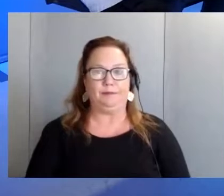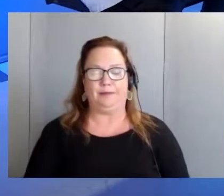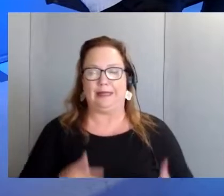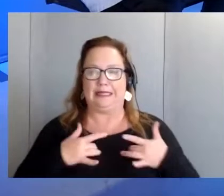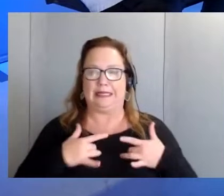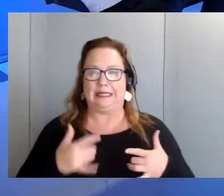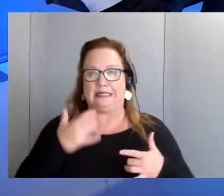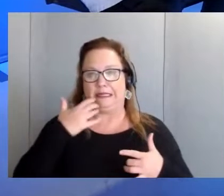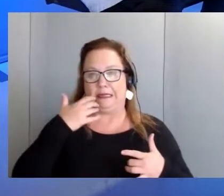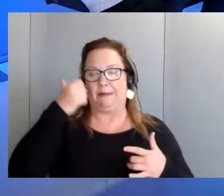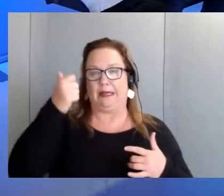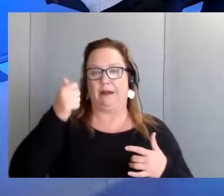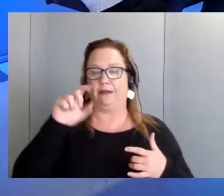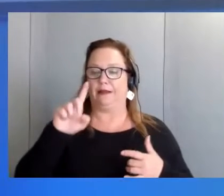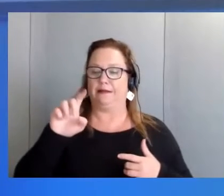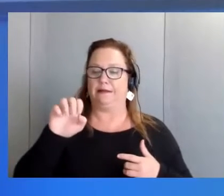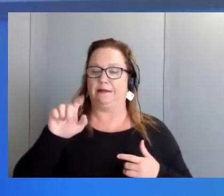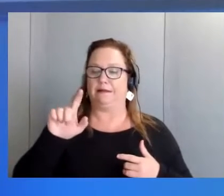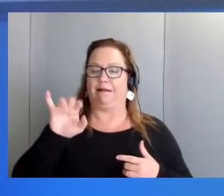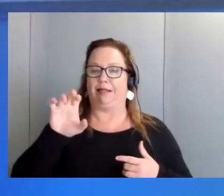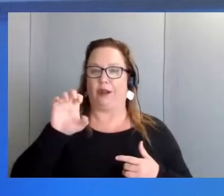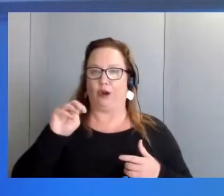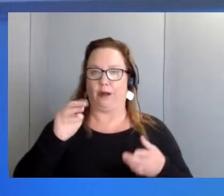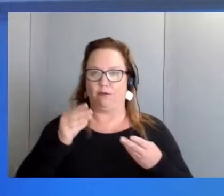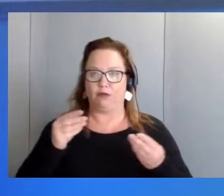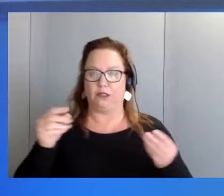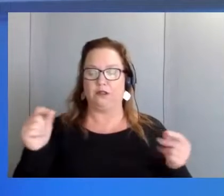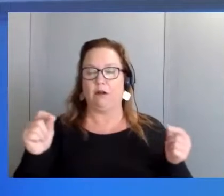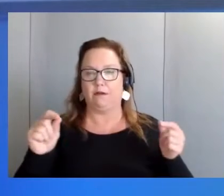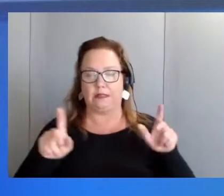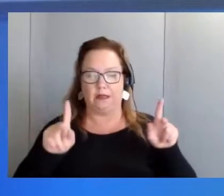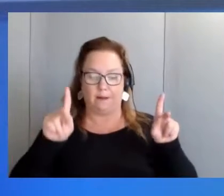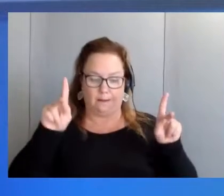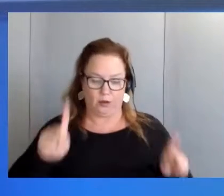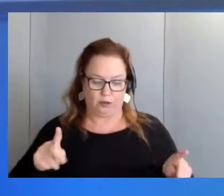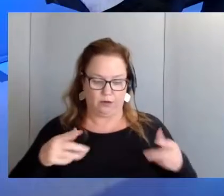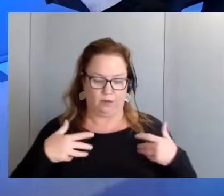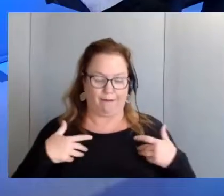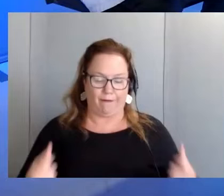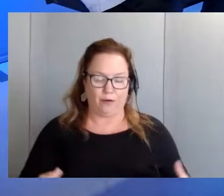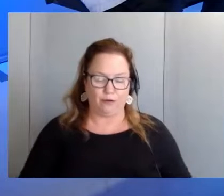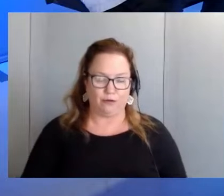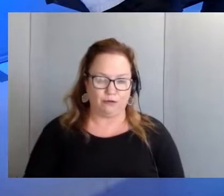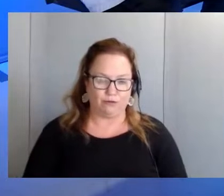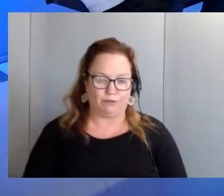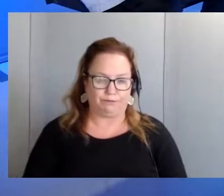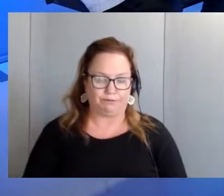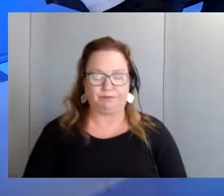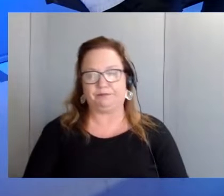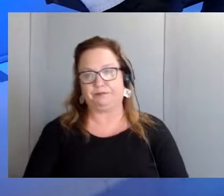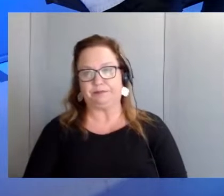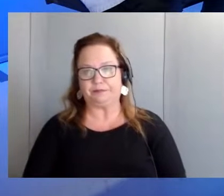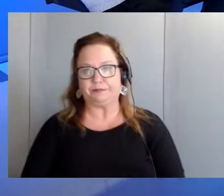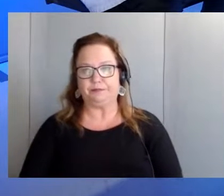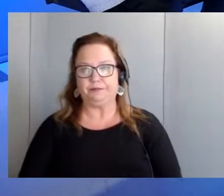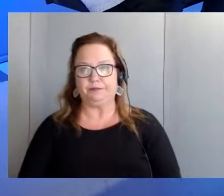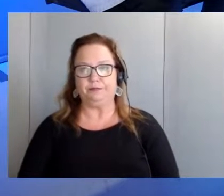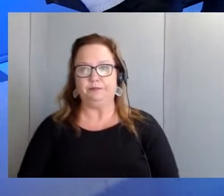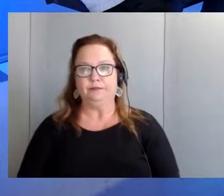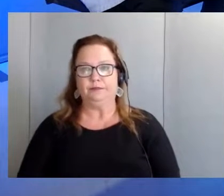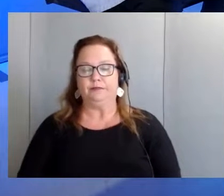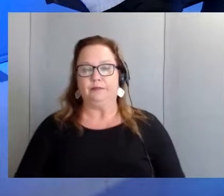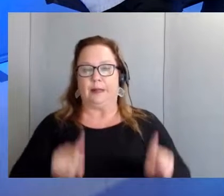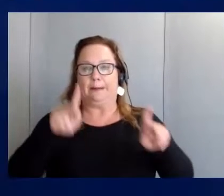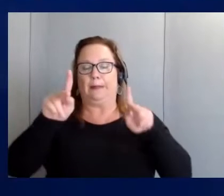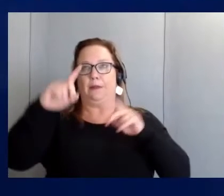actually. That delirium tends to resolve as a person recovers from their illness. So I like to think of people